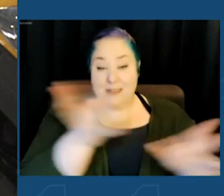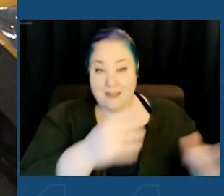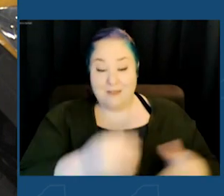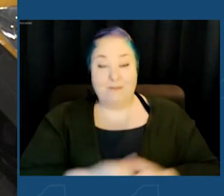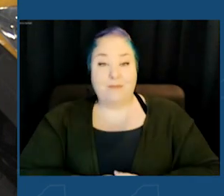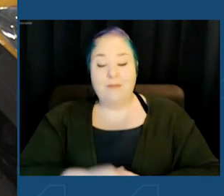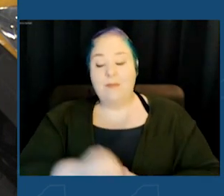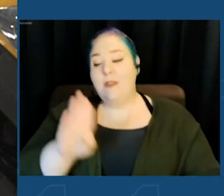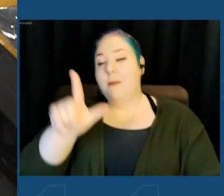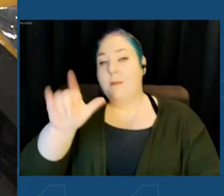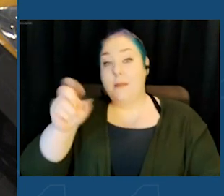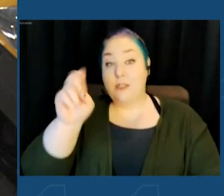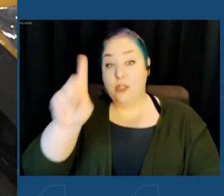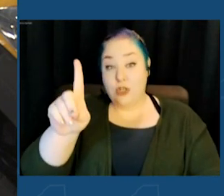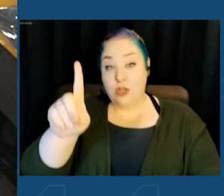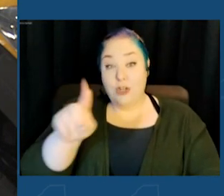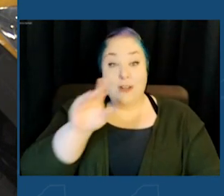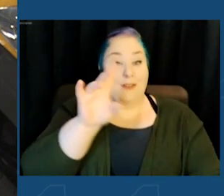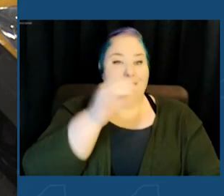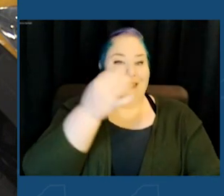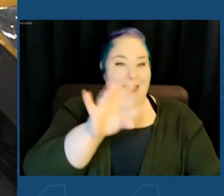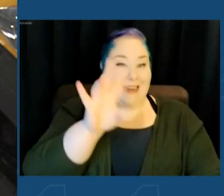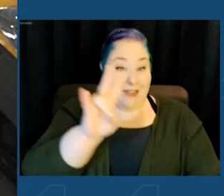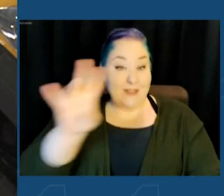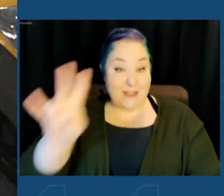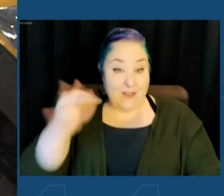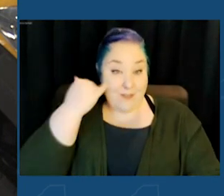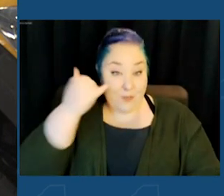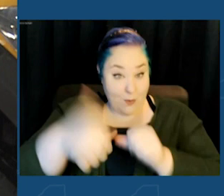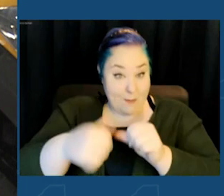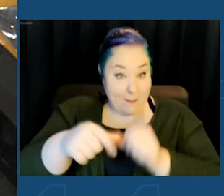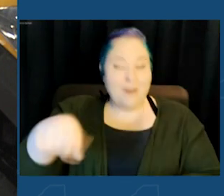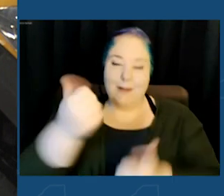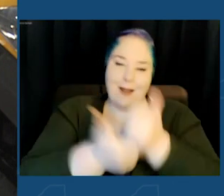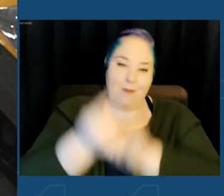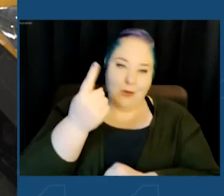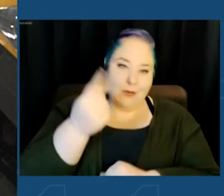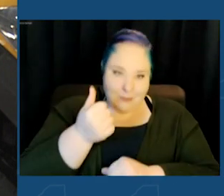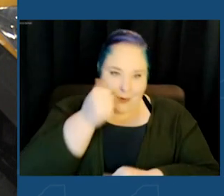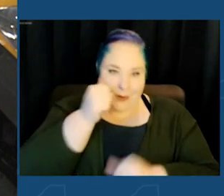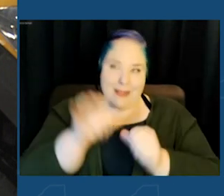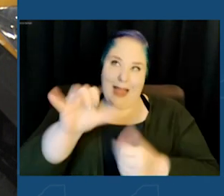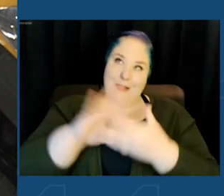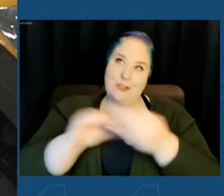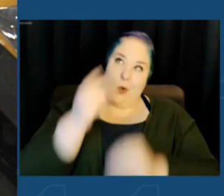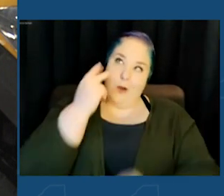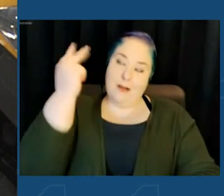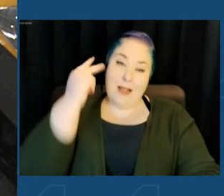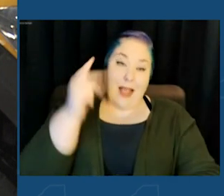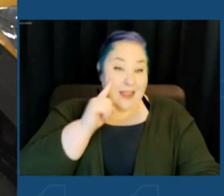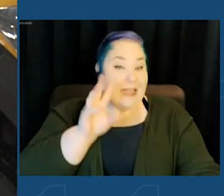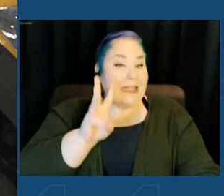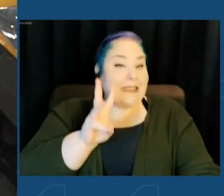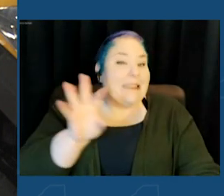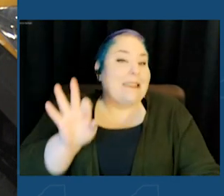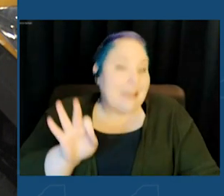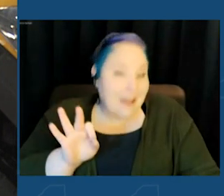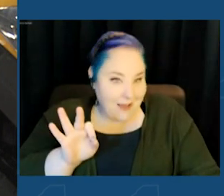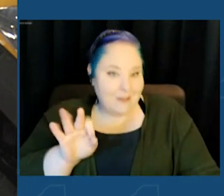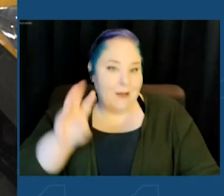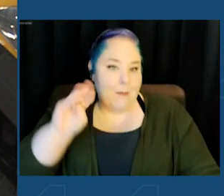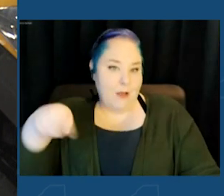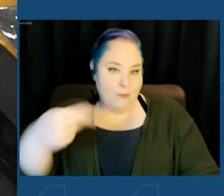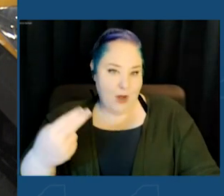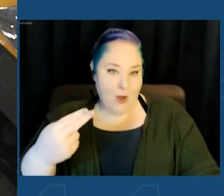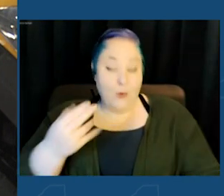77 who those are old enough to remember everyone has their blizzard 77 story I think it got up to 69 miles an hour that year so